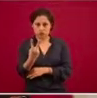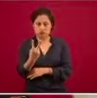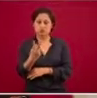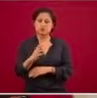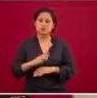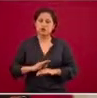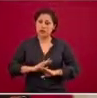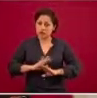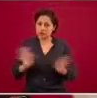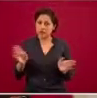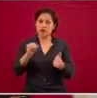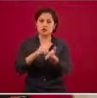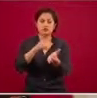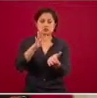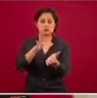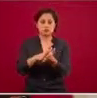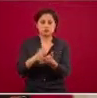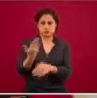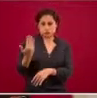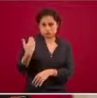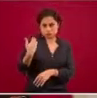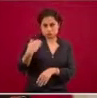implemented during phase 1 and 2.